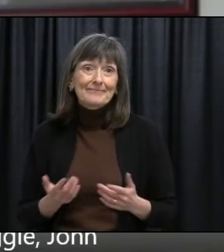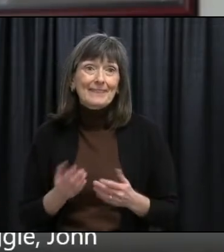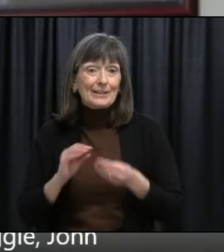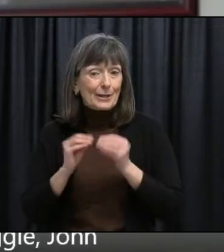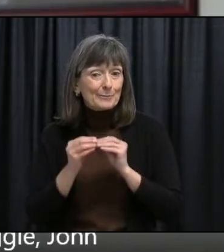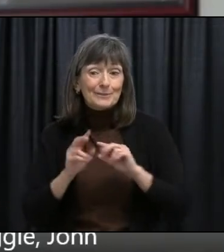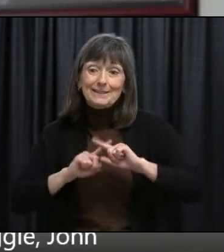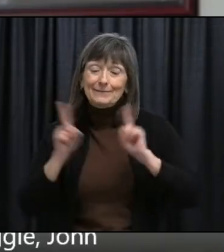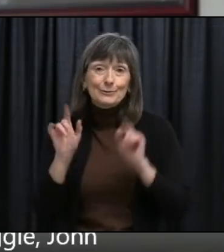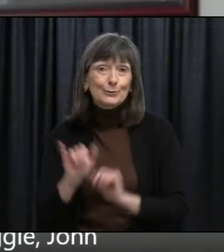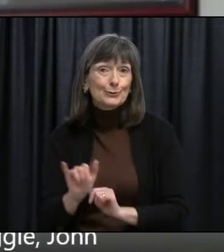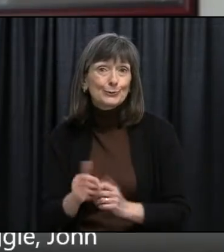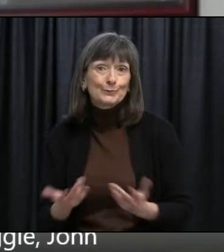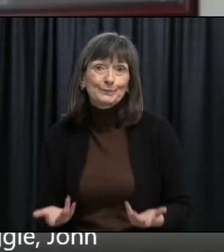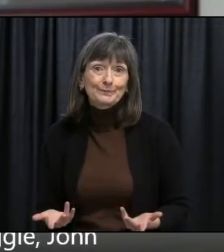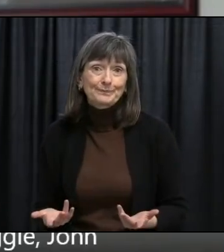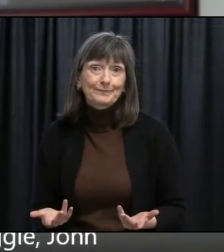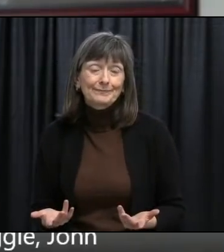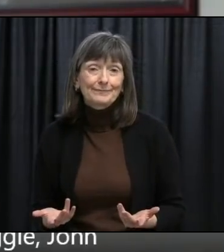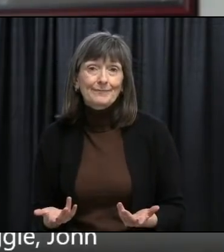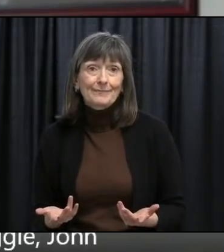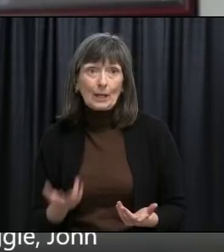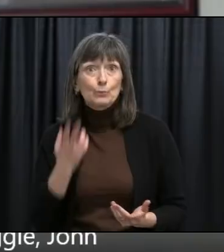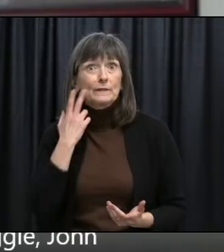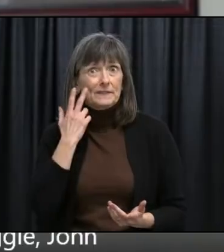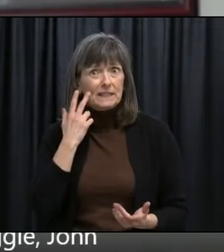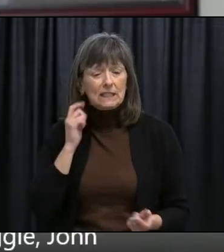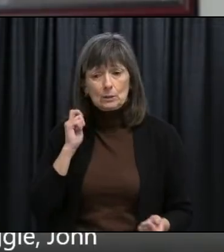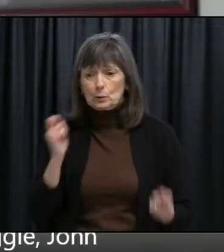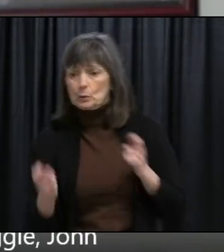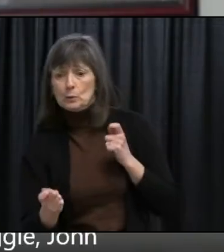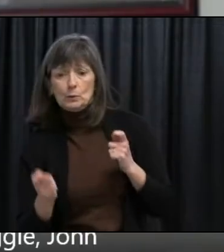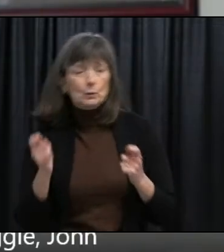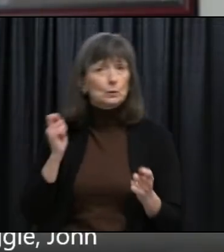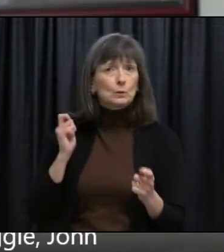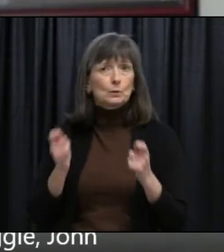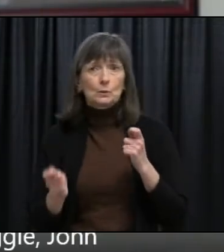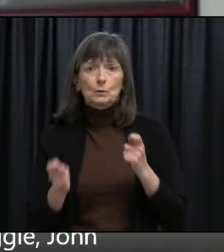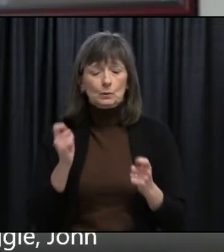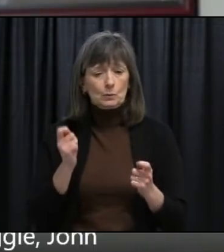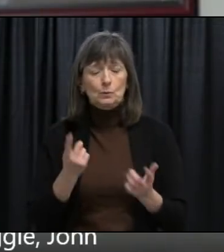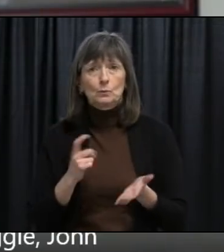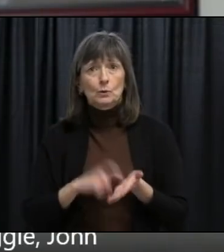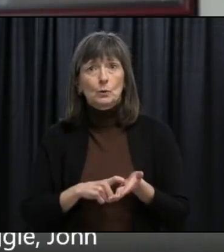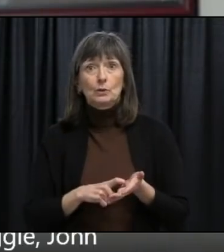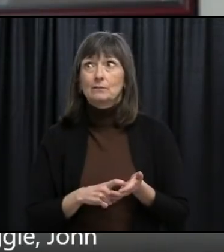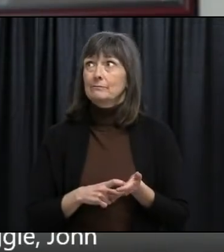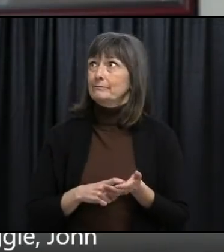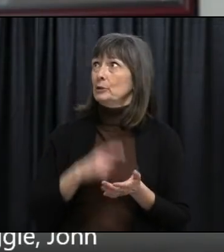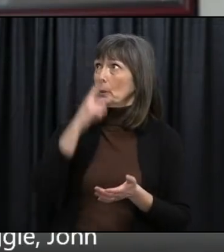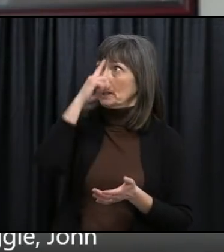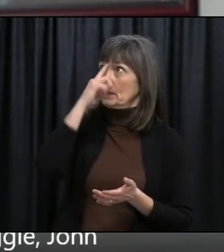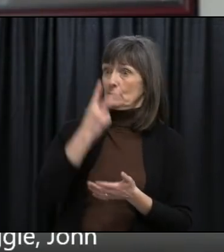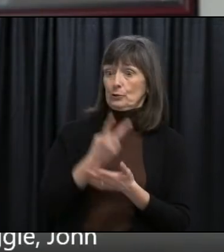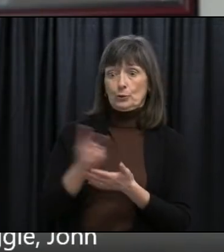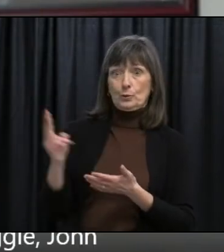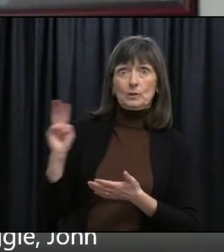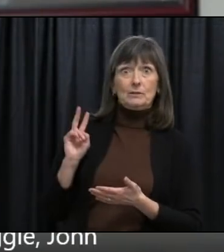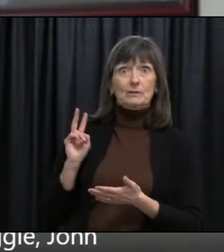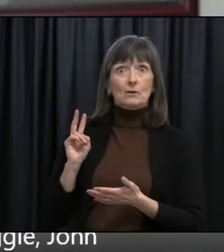numbers will have changed. And we've seen quite dramatic shifts. And you only have to go back to Friday to